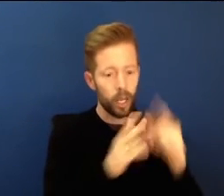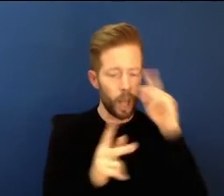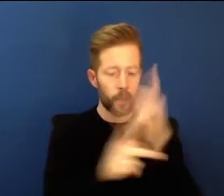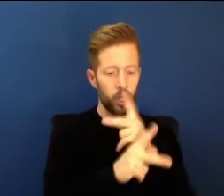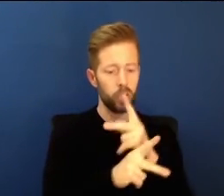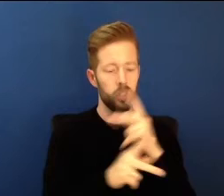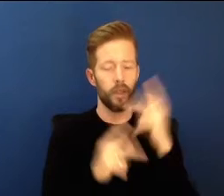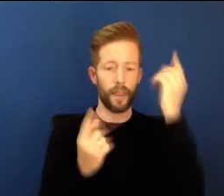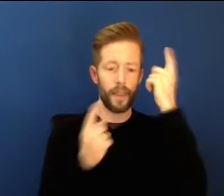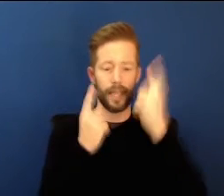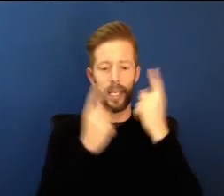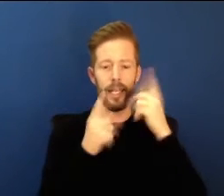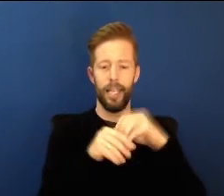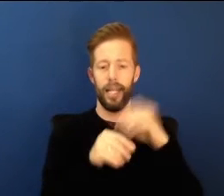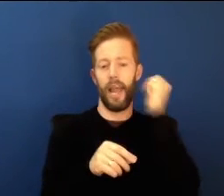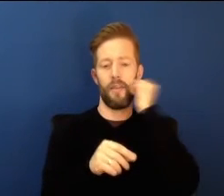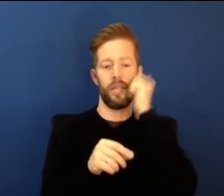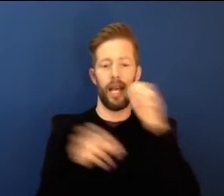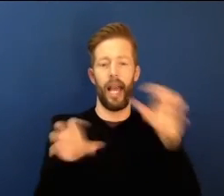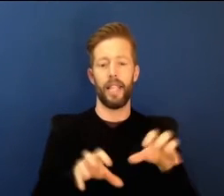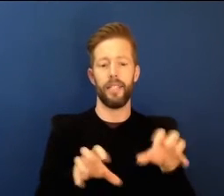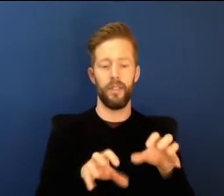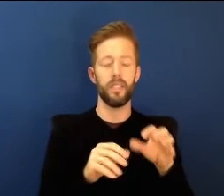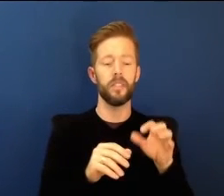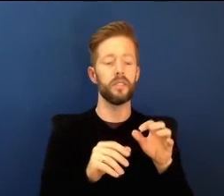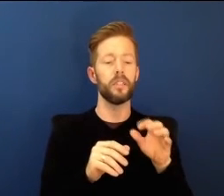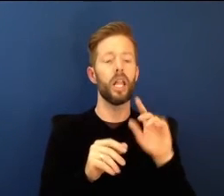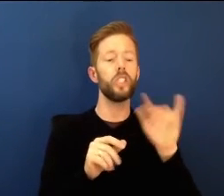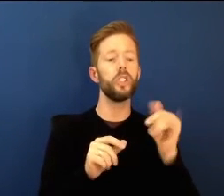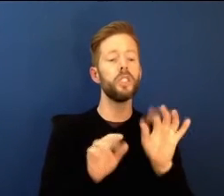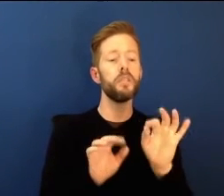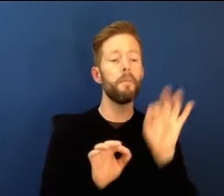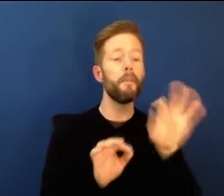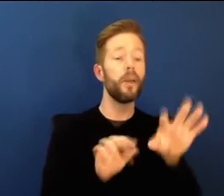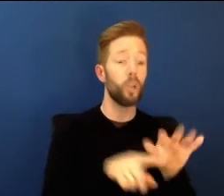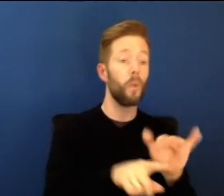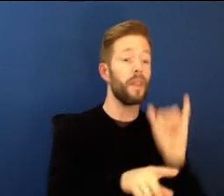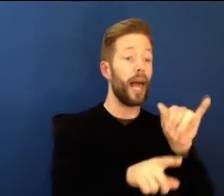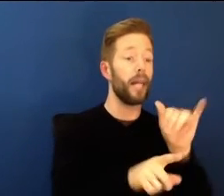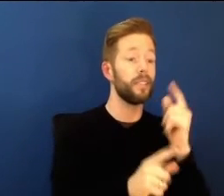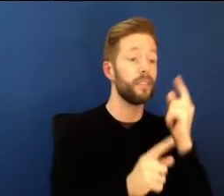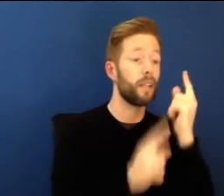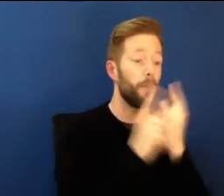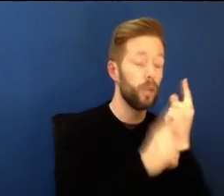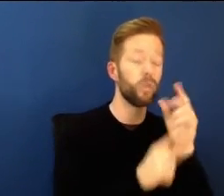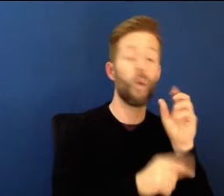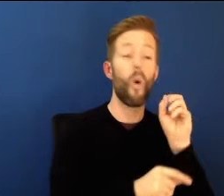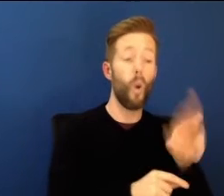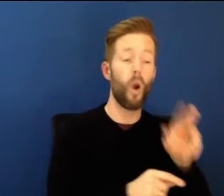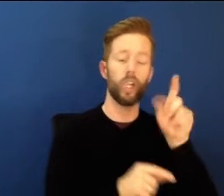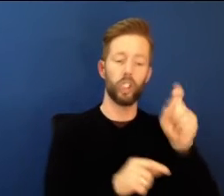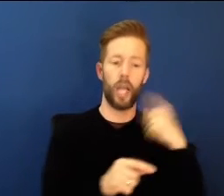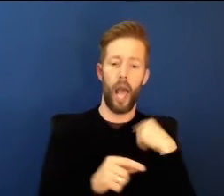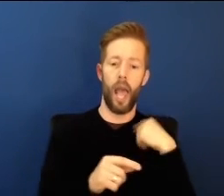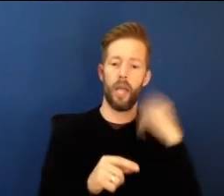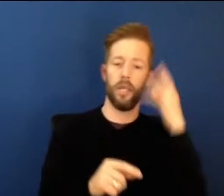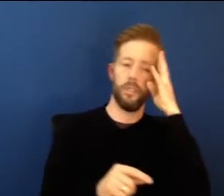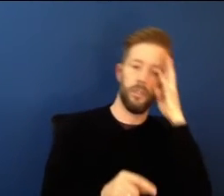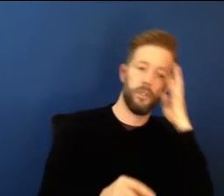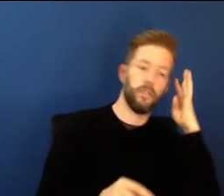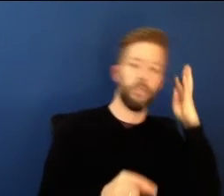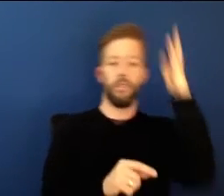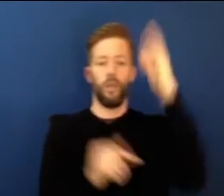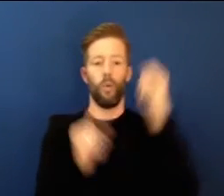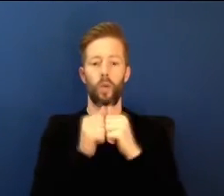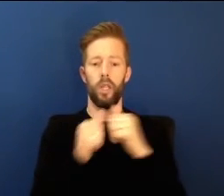in everyday activities rather than to come up with special programs, activities for the purpose of teaching computational